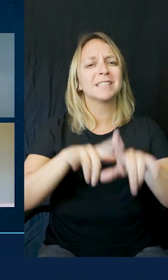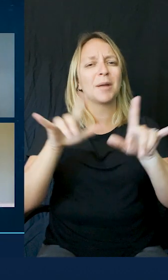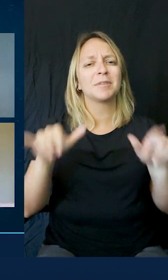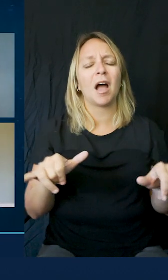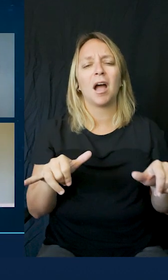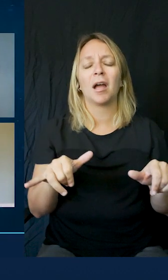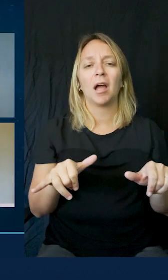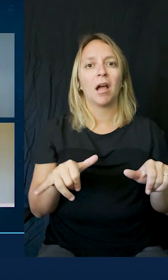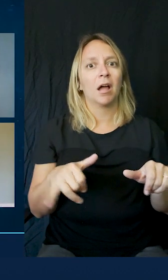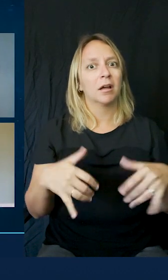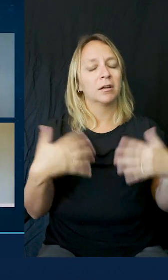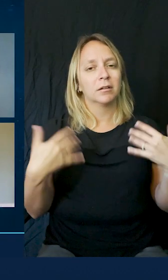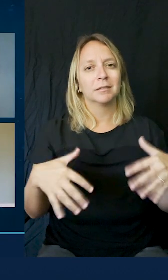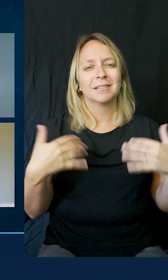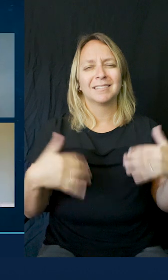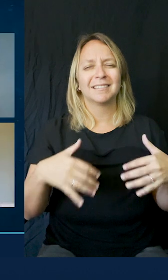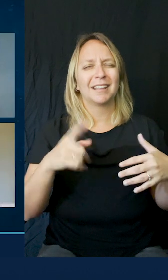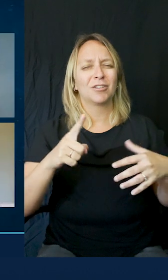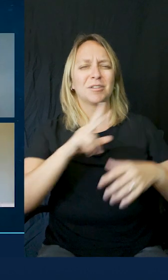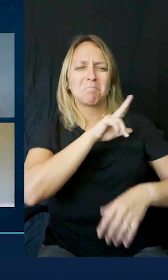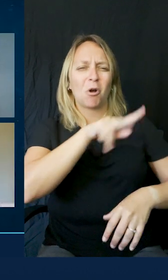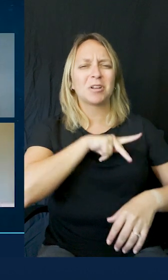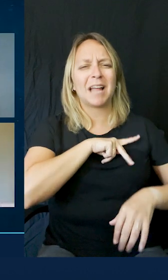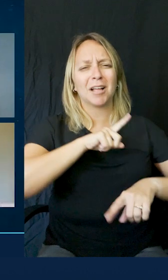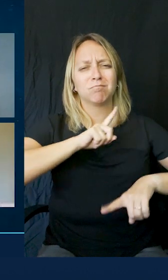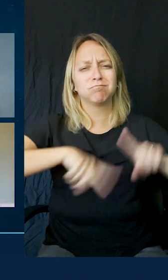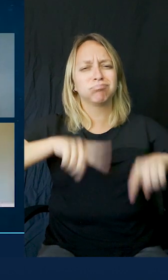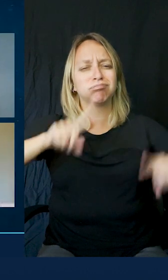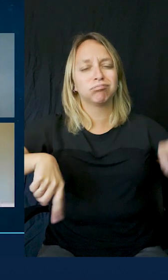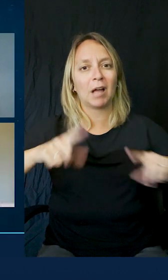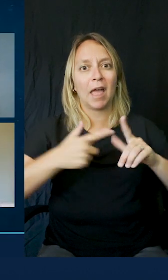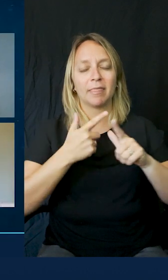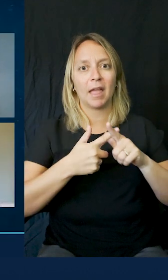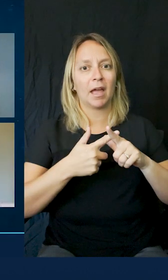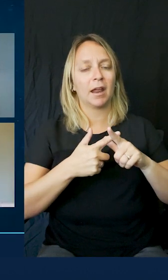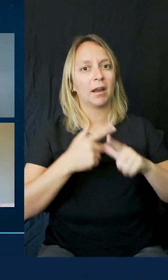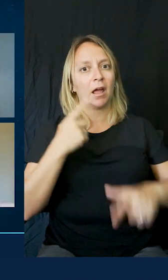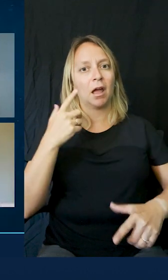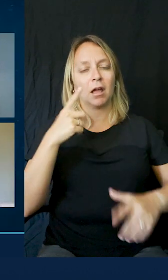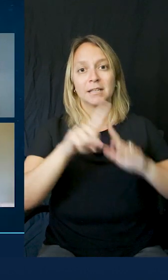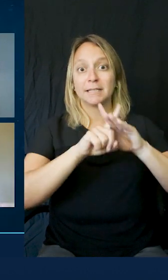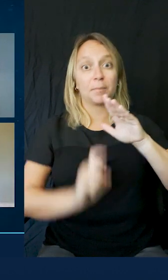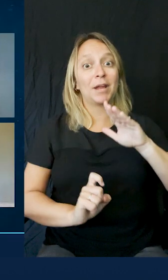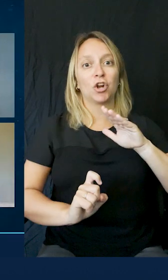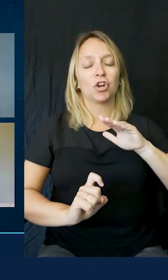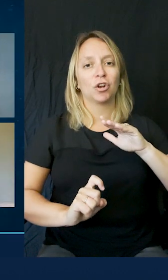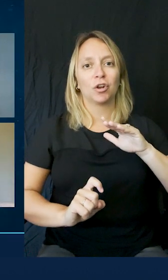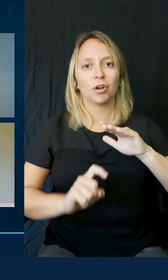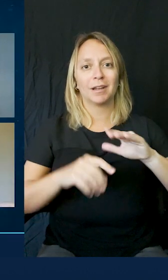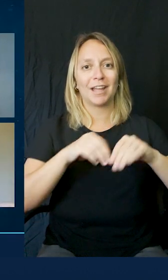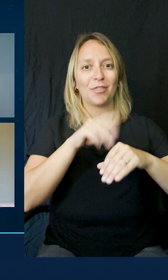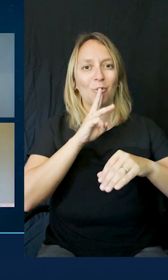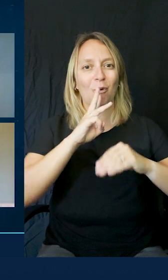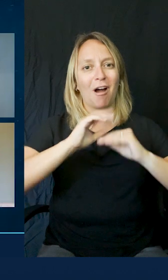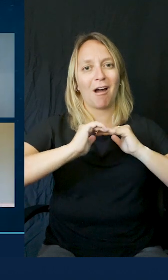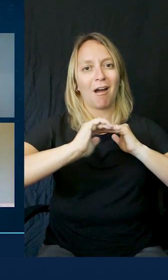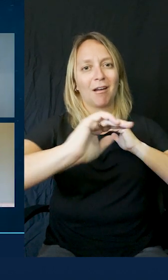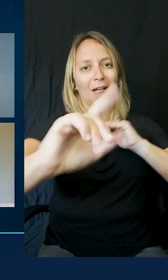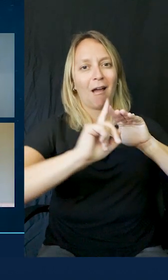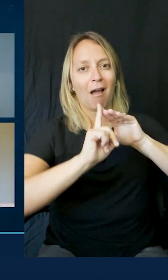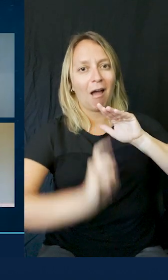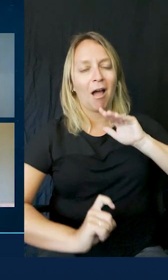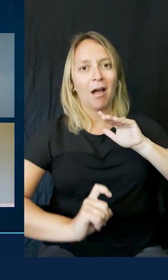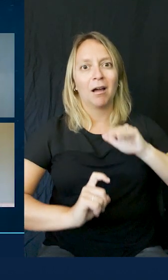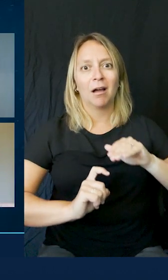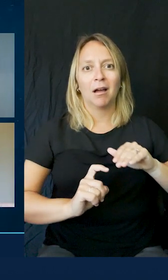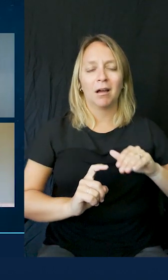presence, and then their mysterious disappearance when they would go beneath the surface of the water. It was always a moment of magic and wonder to